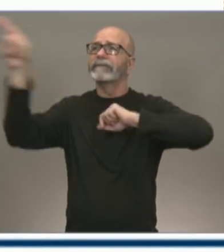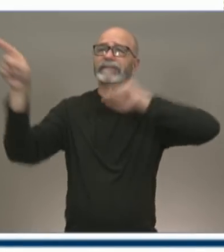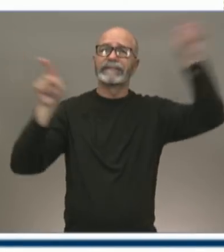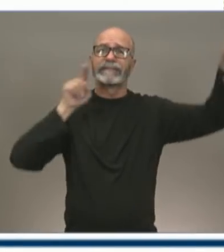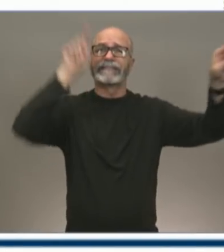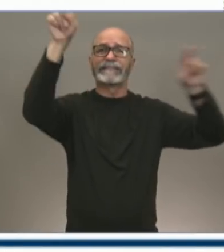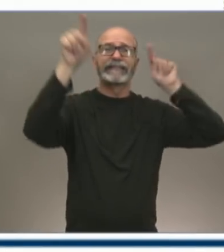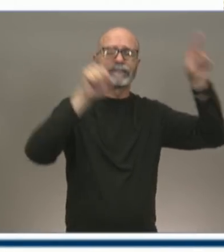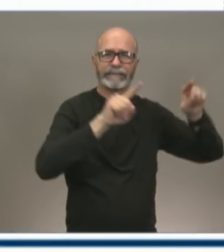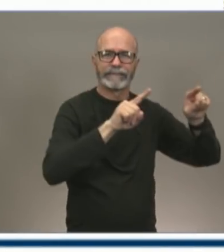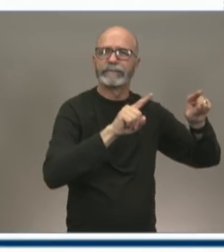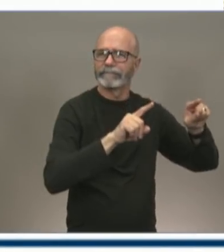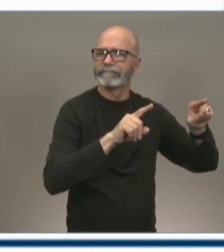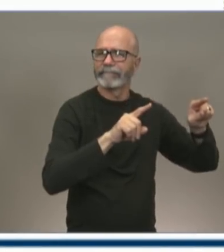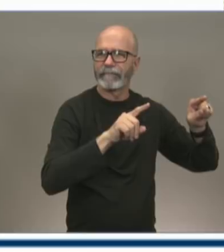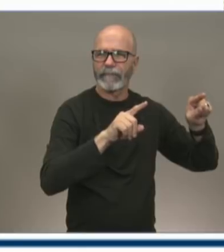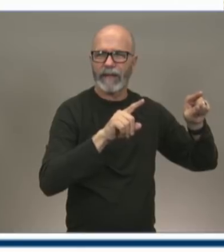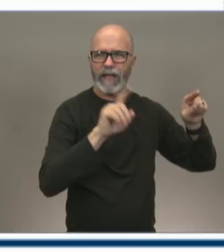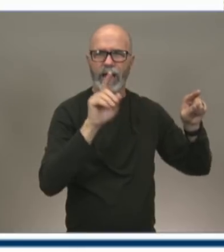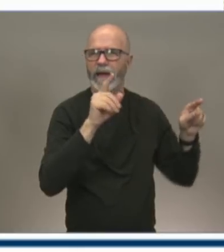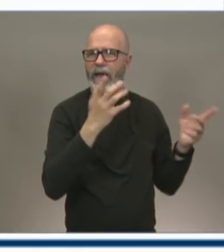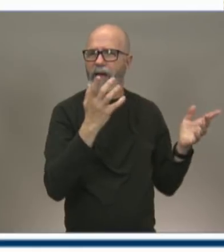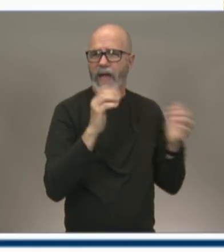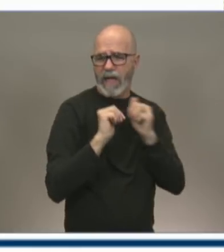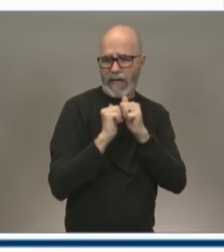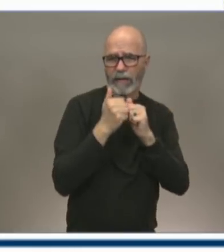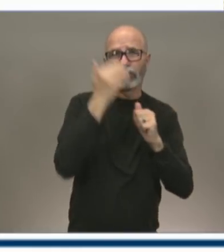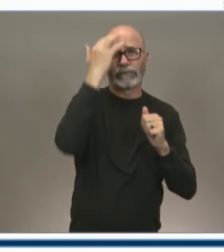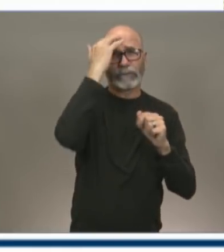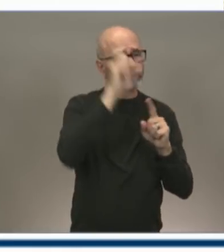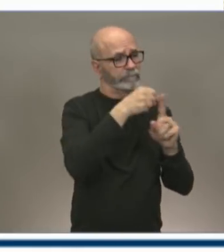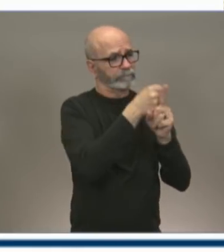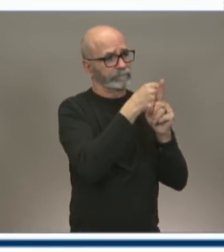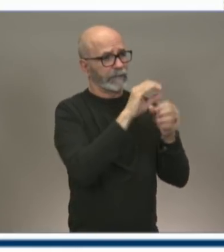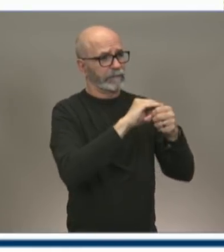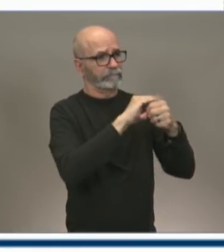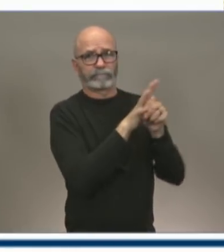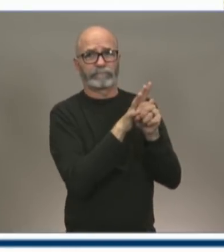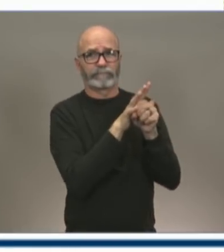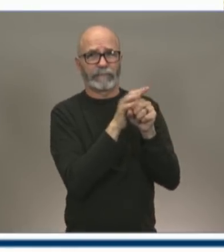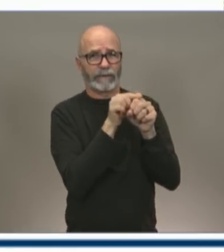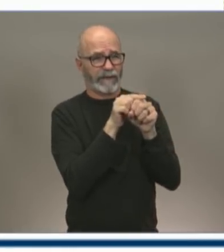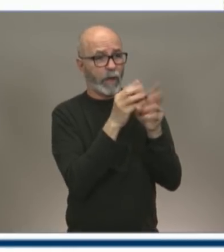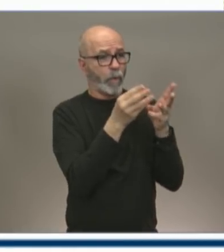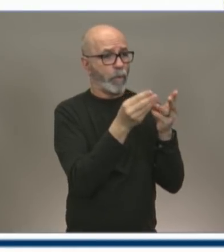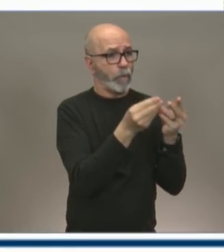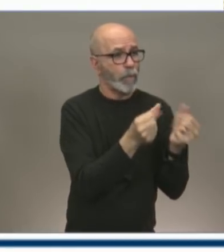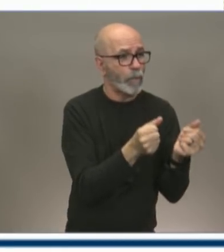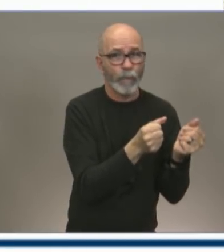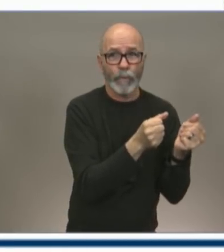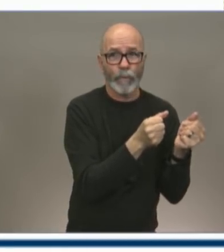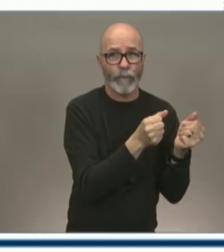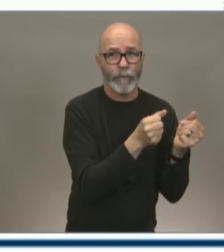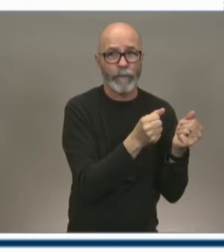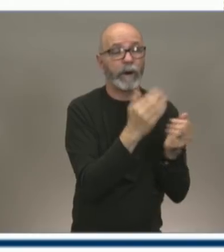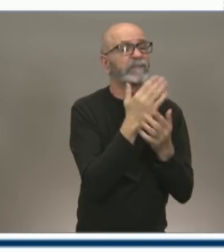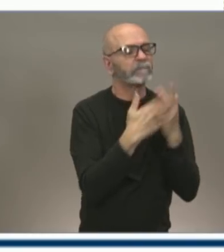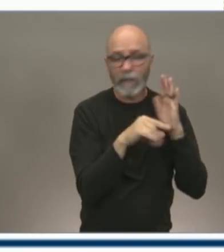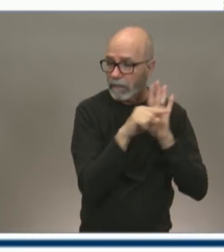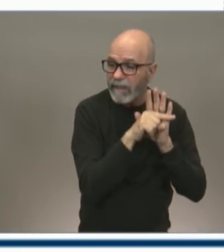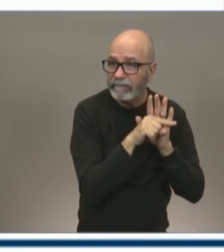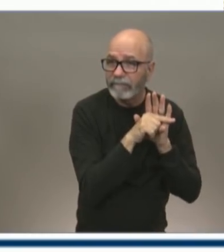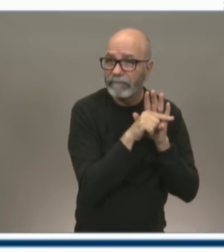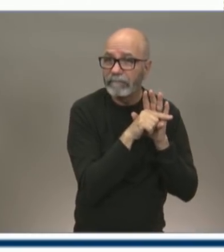is resolved. Some require a negative test result. Others say a case is resolved when a person is done with